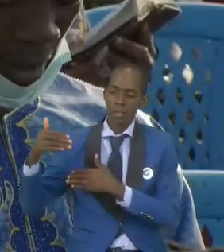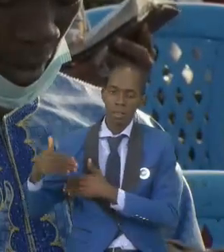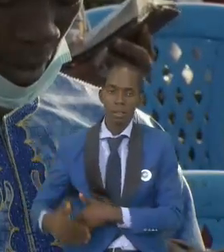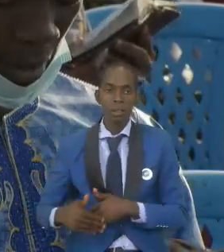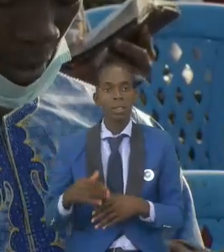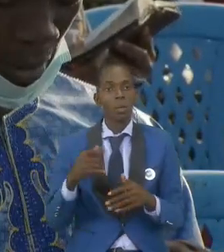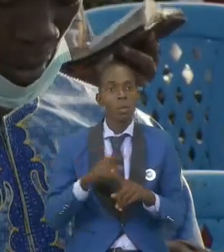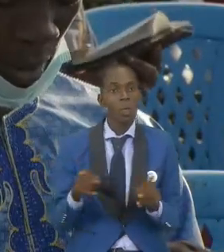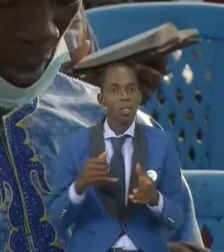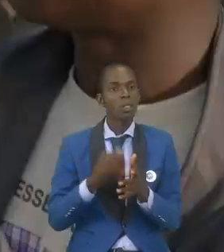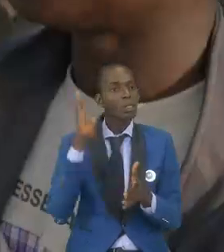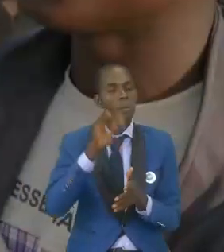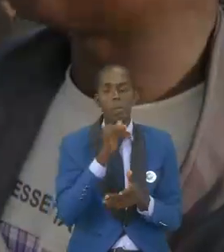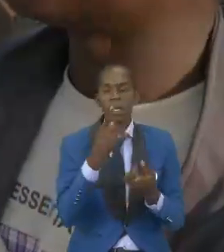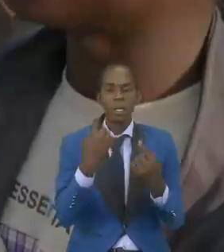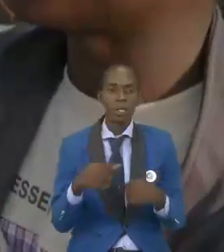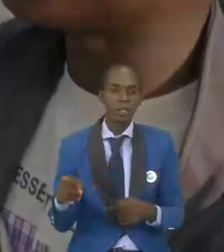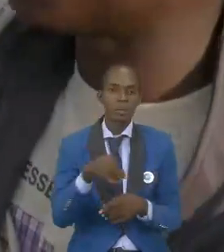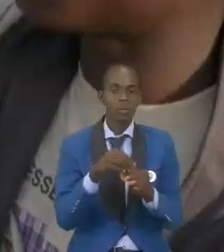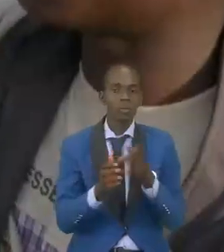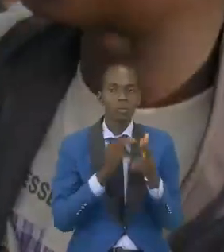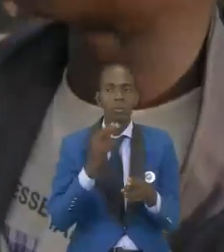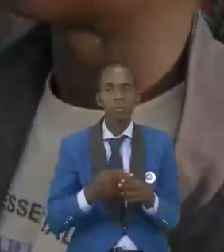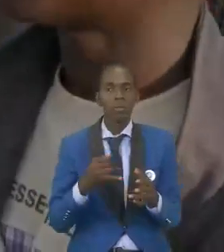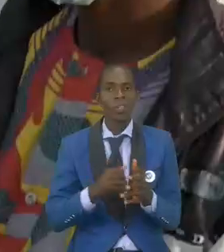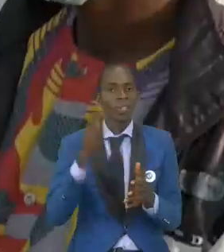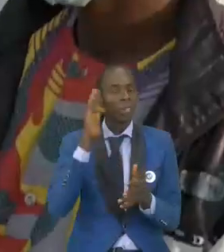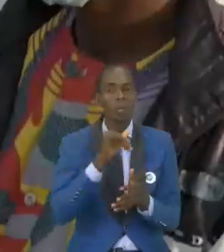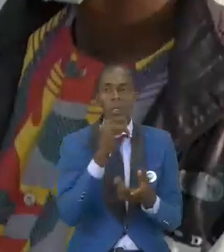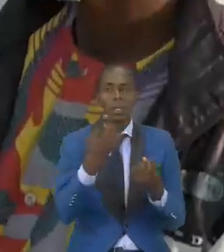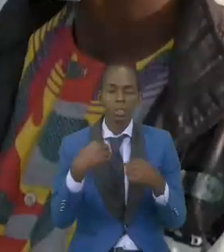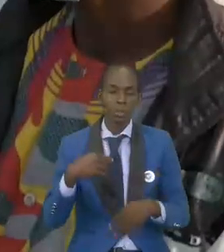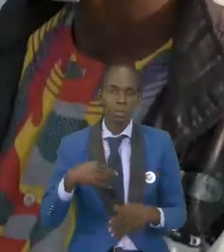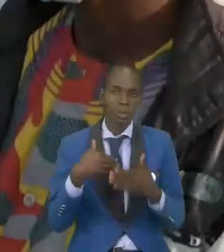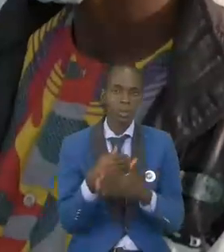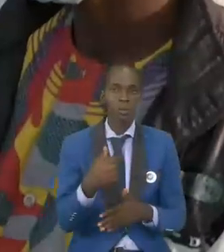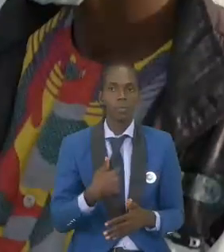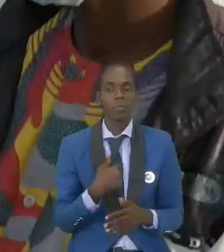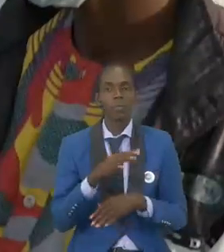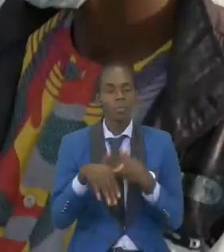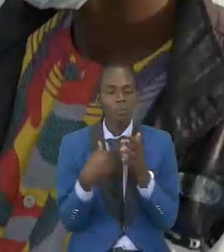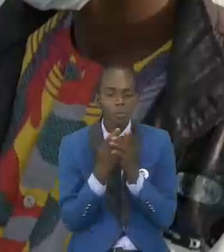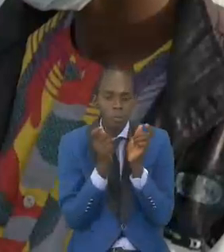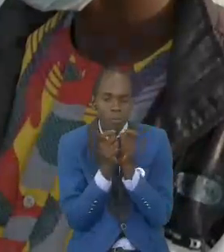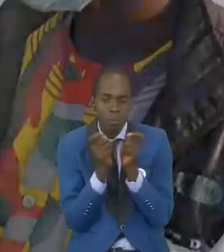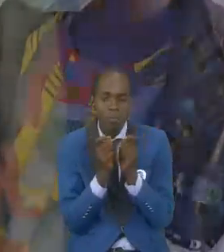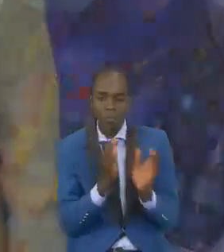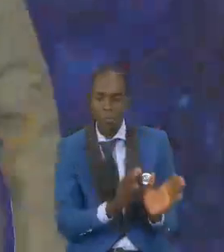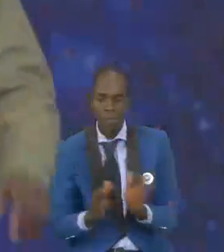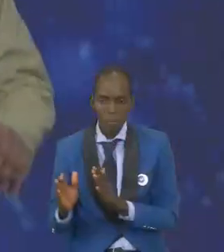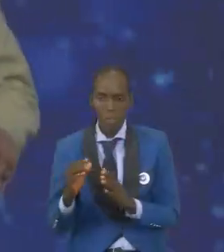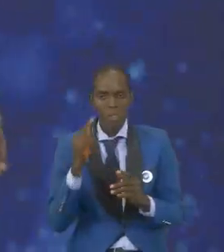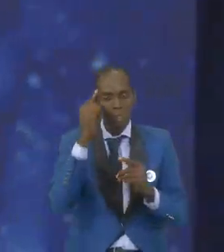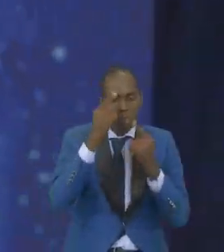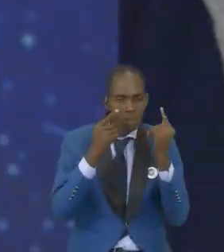it shall not come near thee. It shall not come near me. What the conspirators were thinking and what they were